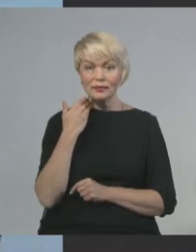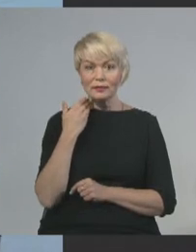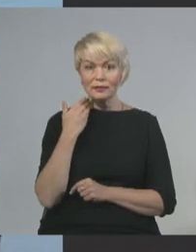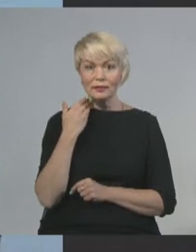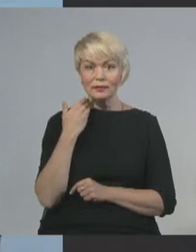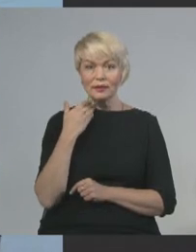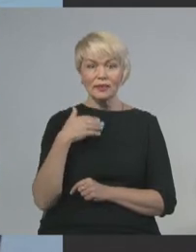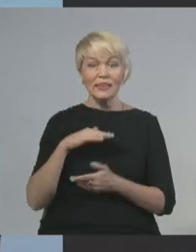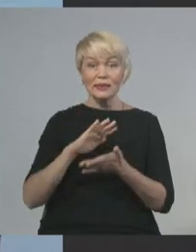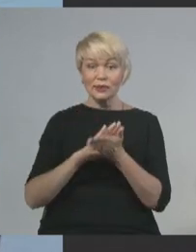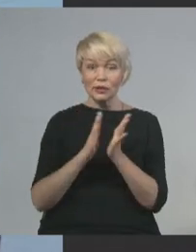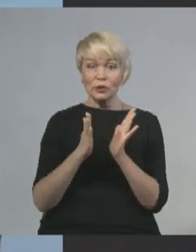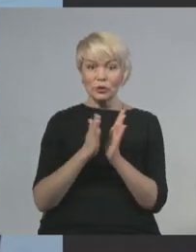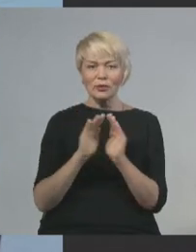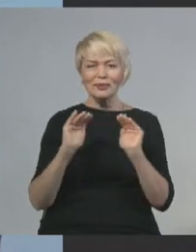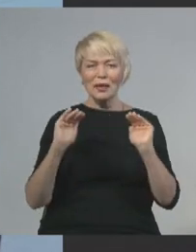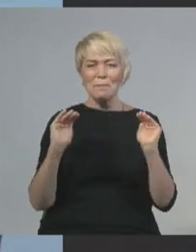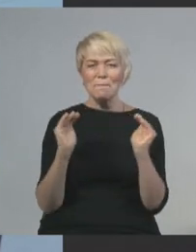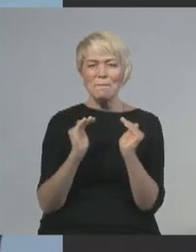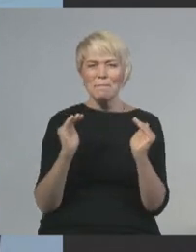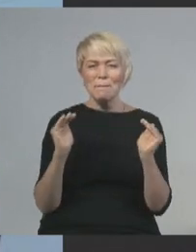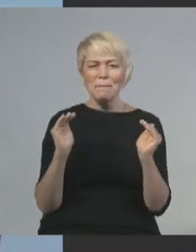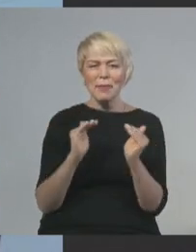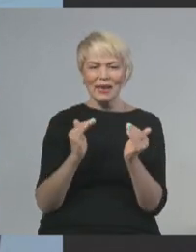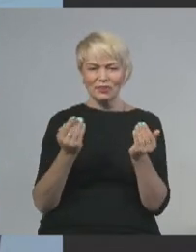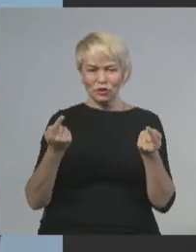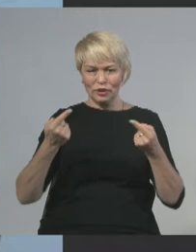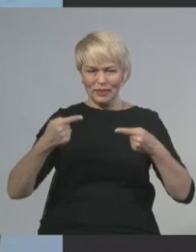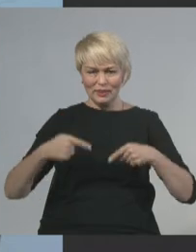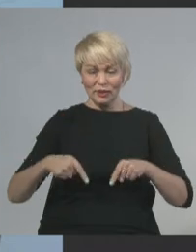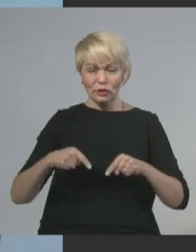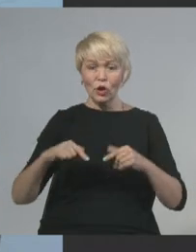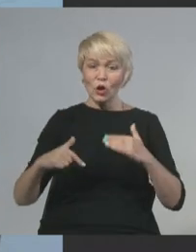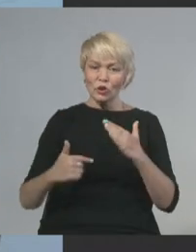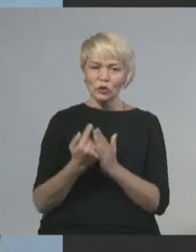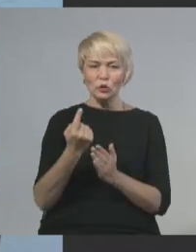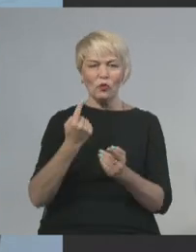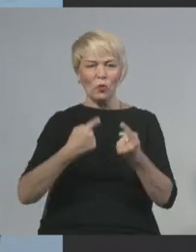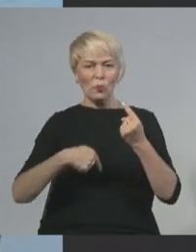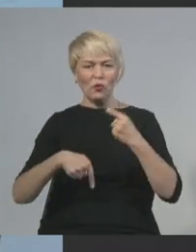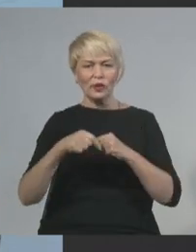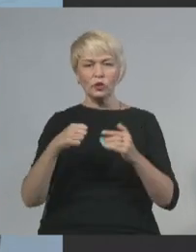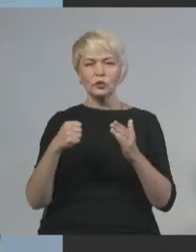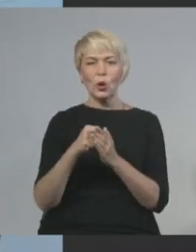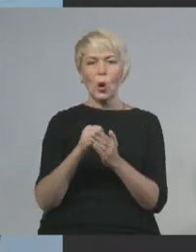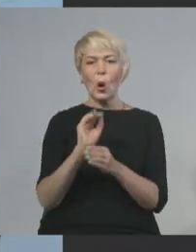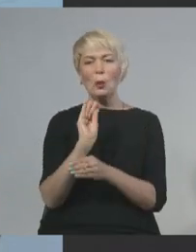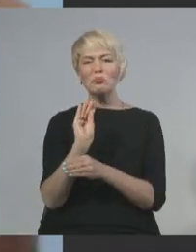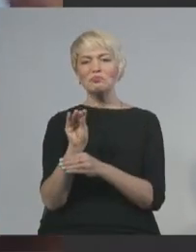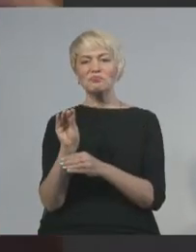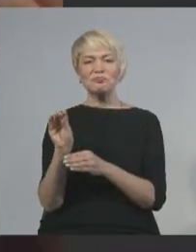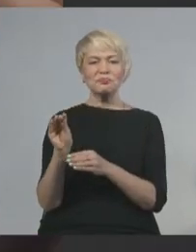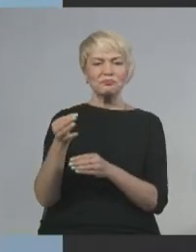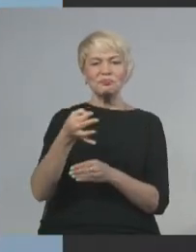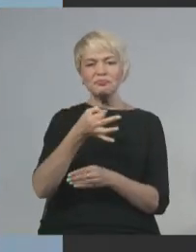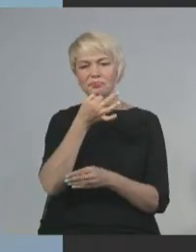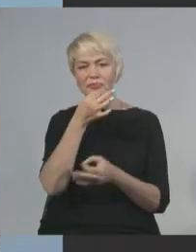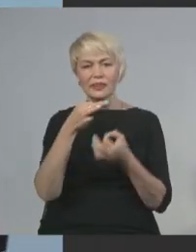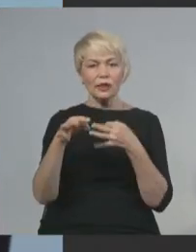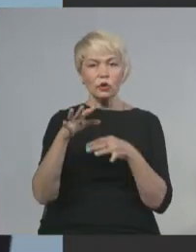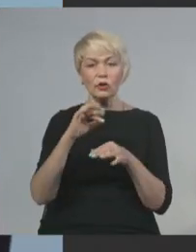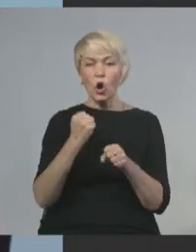back to normal and north is criticizing the public uh public service so so we didn't